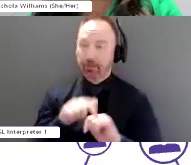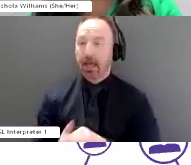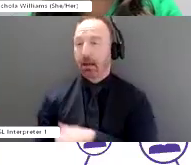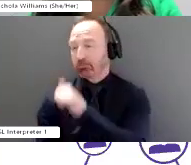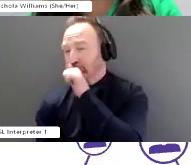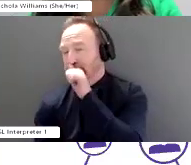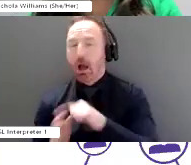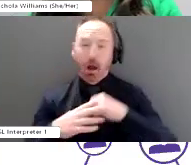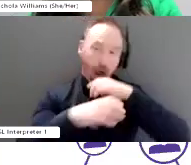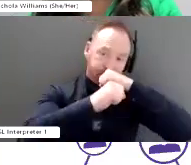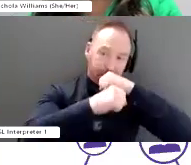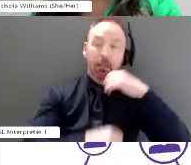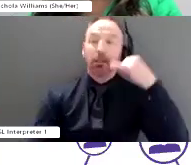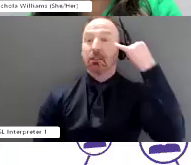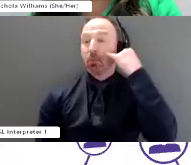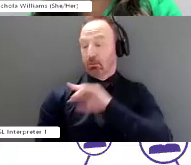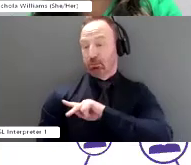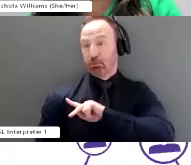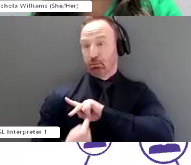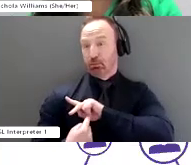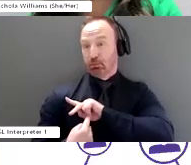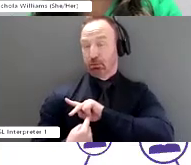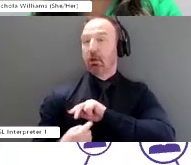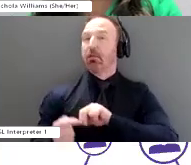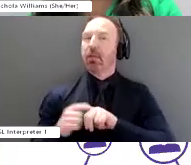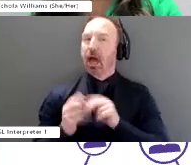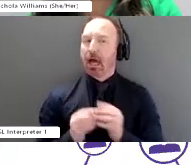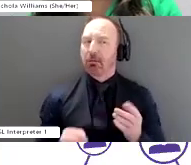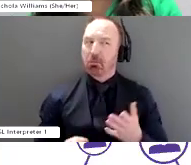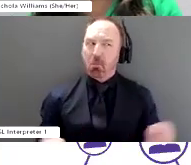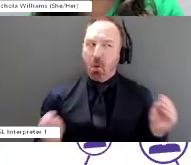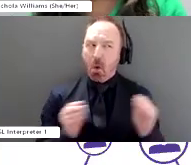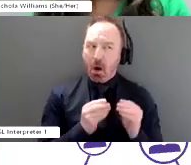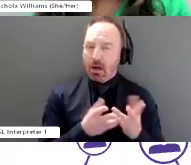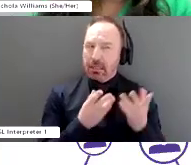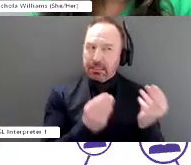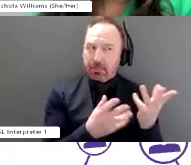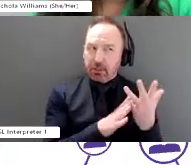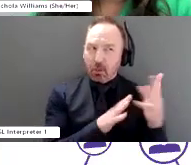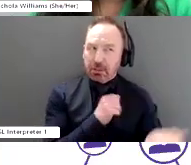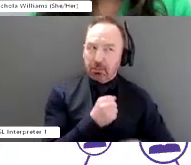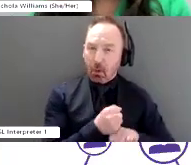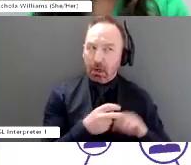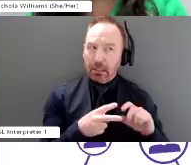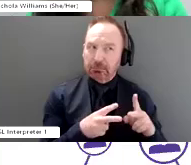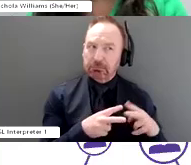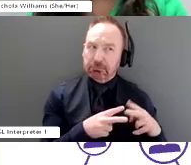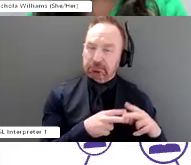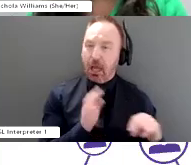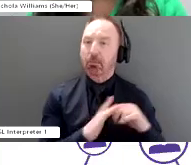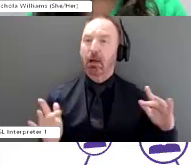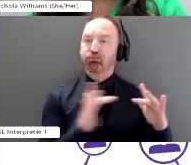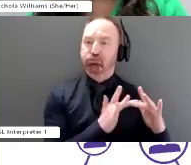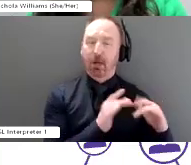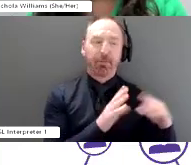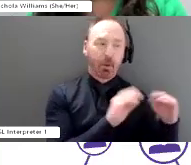certain personal circumstance that you would like further information or support with, please reach out to our organizations. We'd